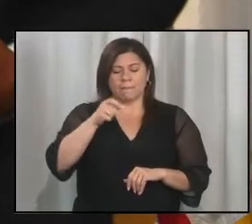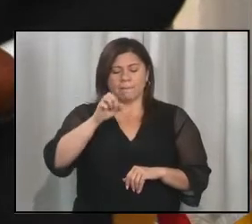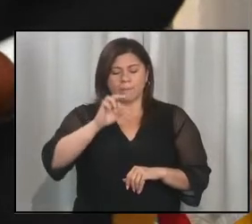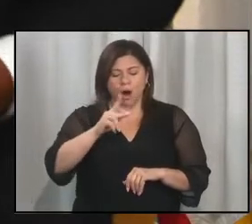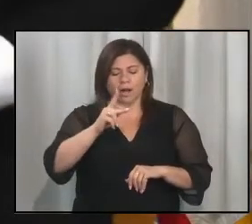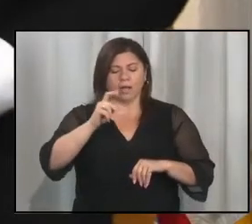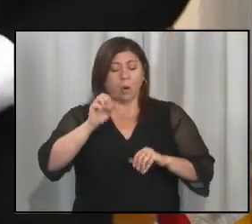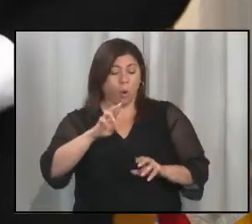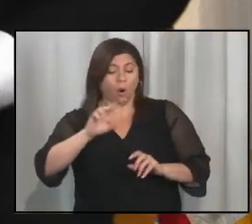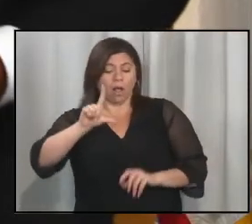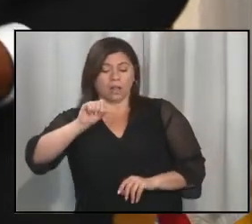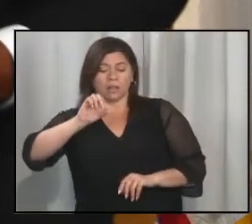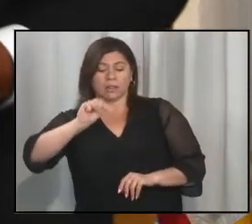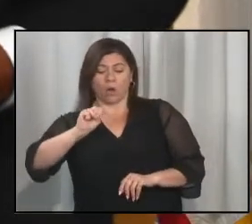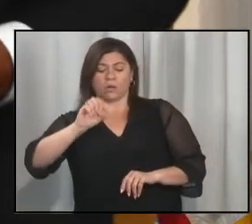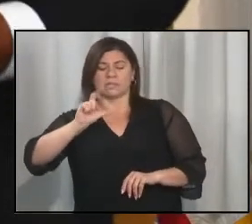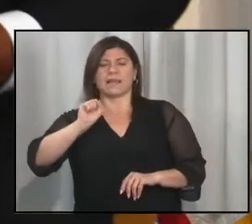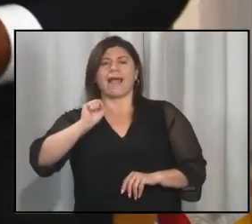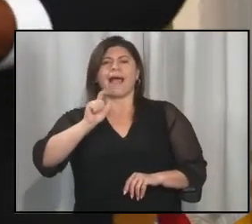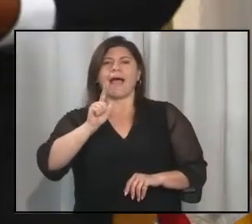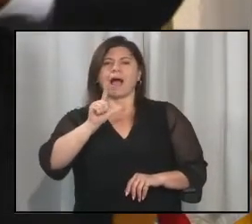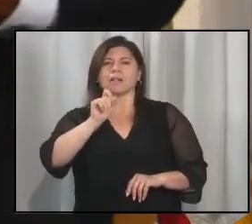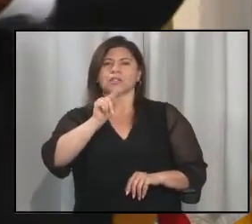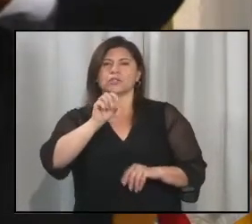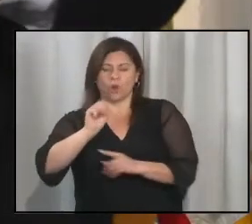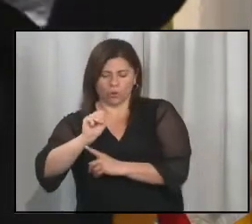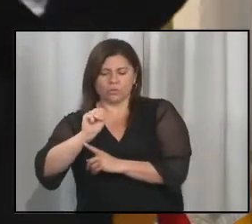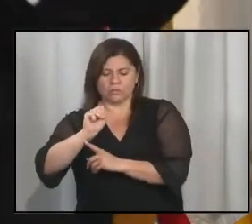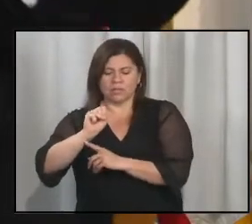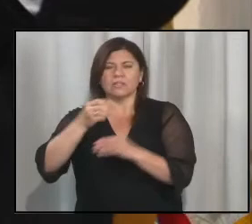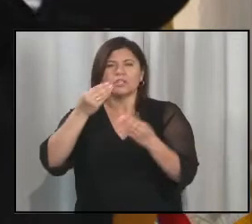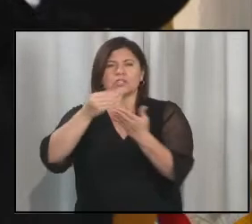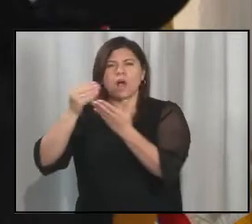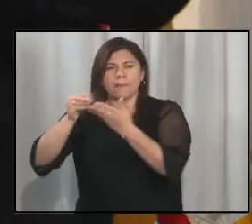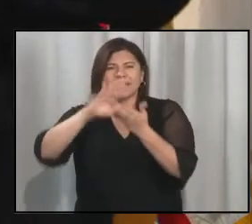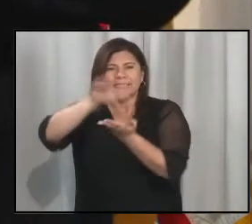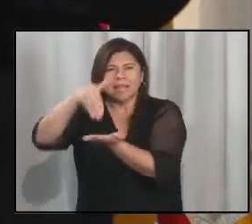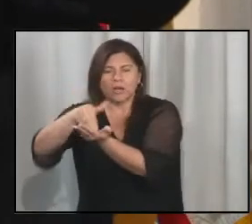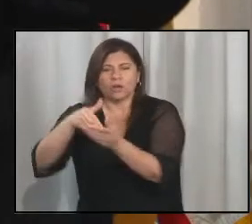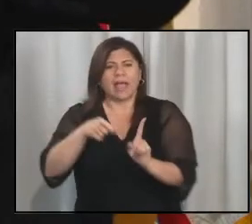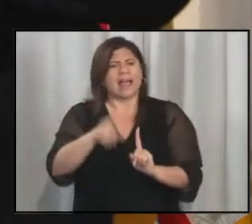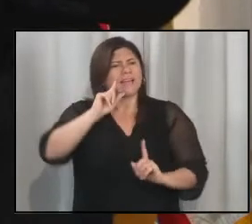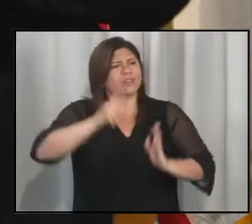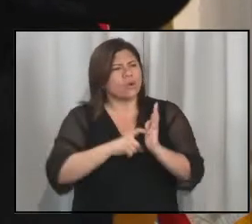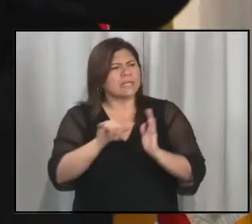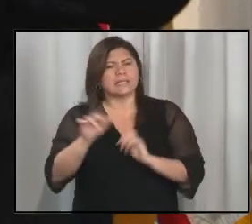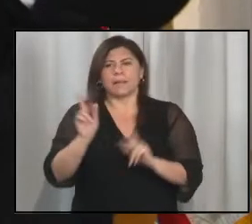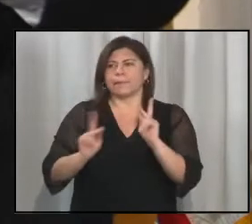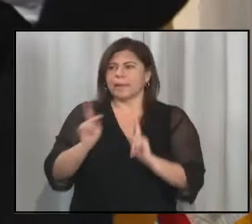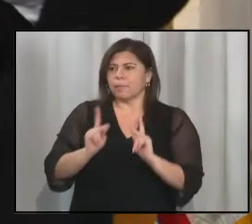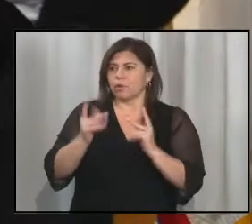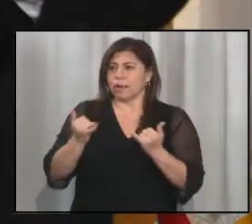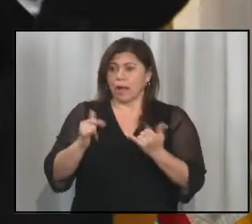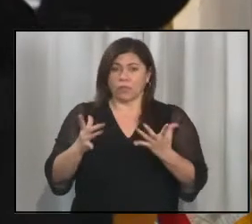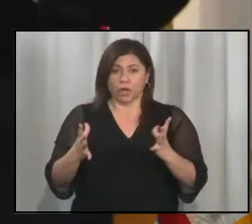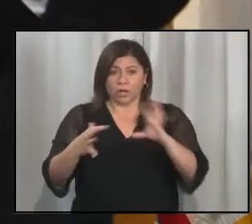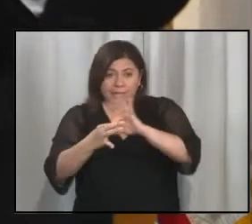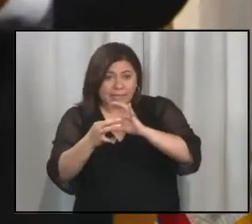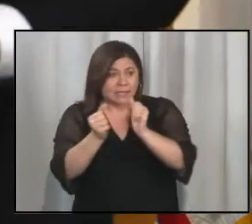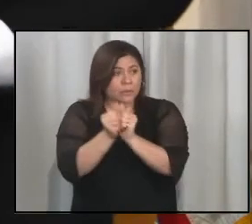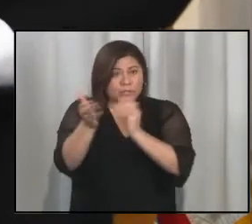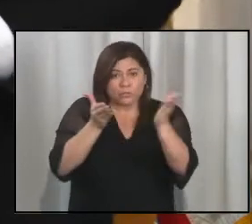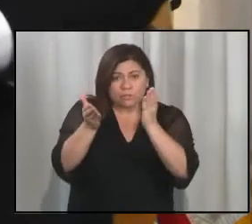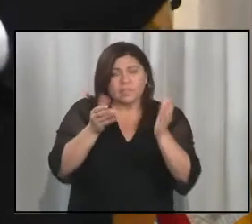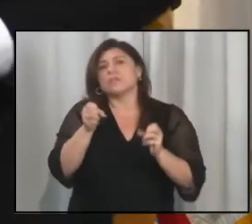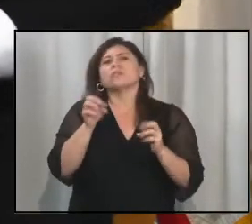any success stories, or are you seeing that people are connecting with these services, and do you